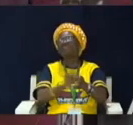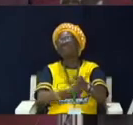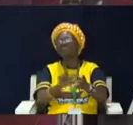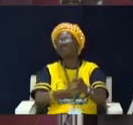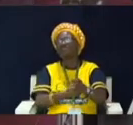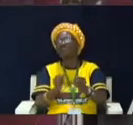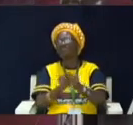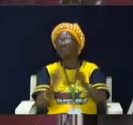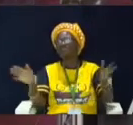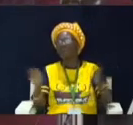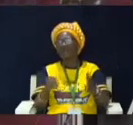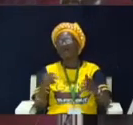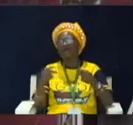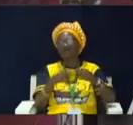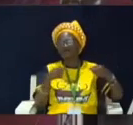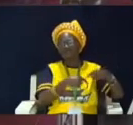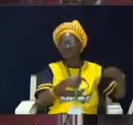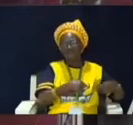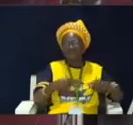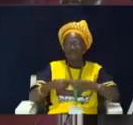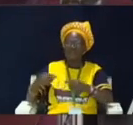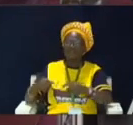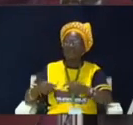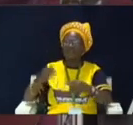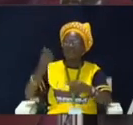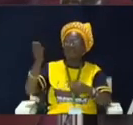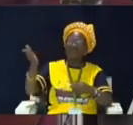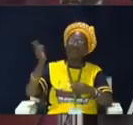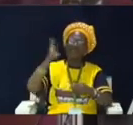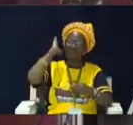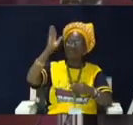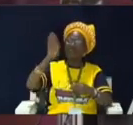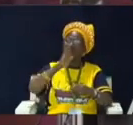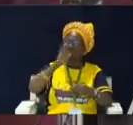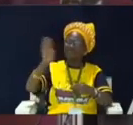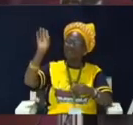there will be no more feeble ones among them,